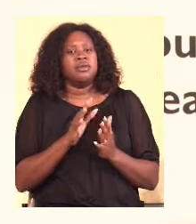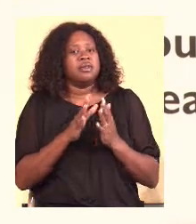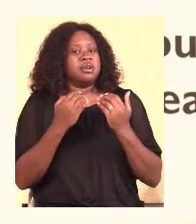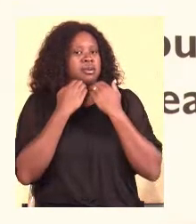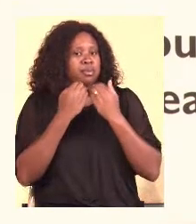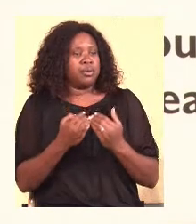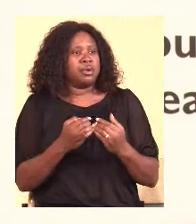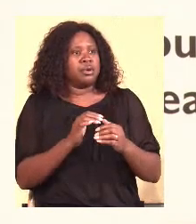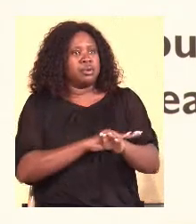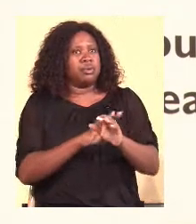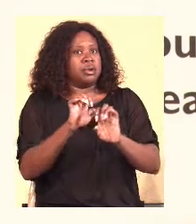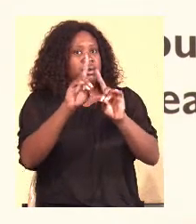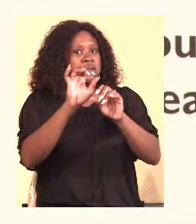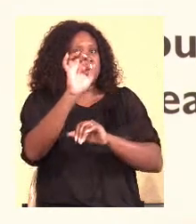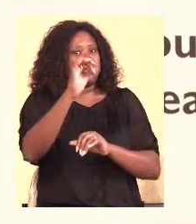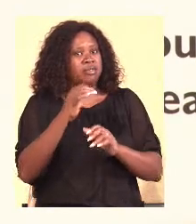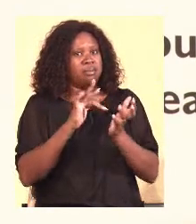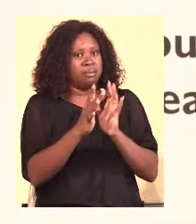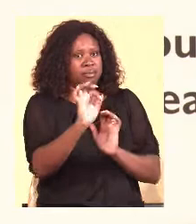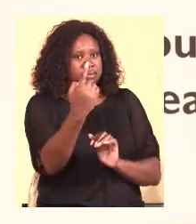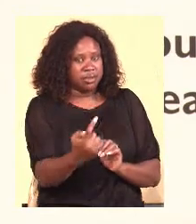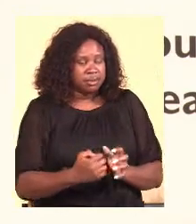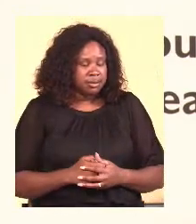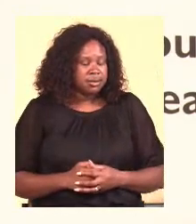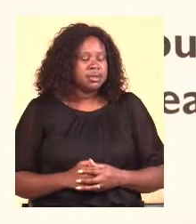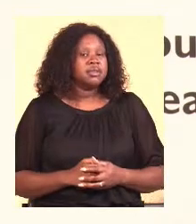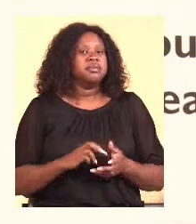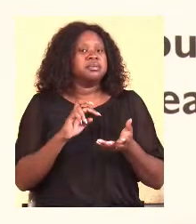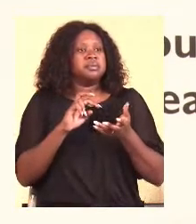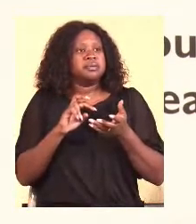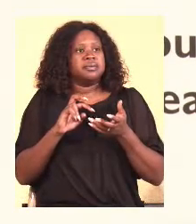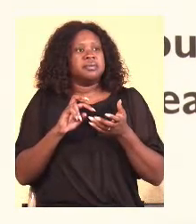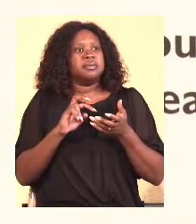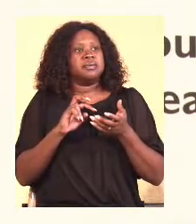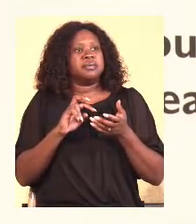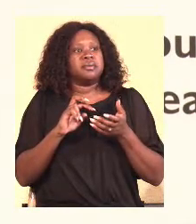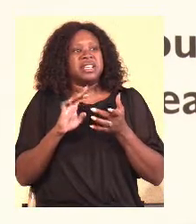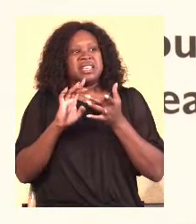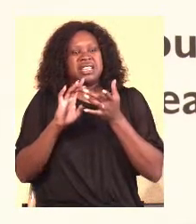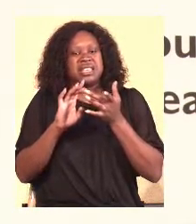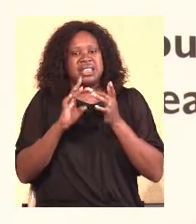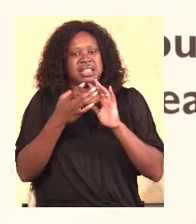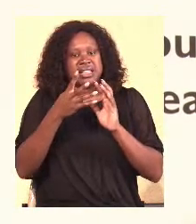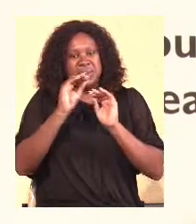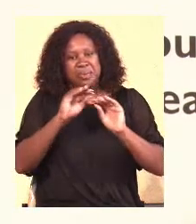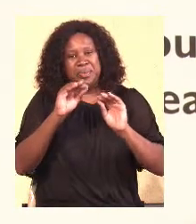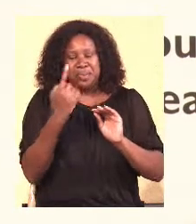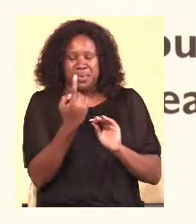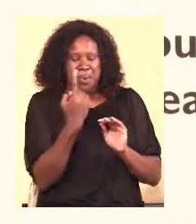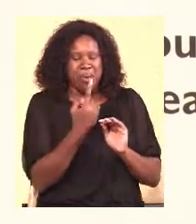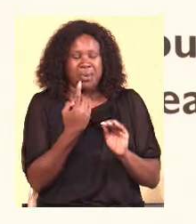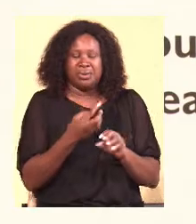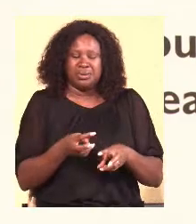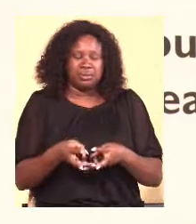the journey of their education. And for now, we are not saying e-learning is the only option or the